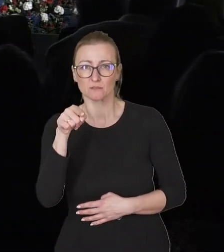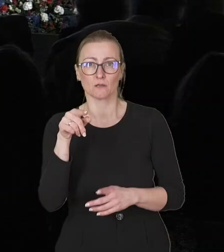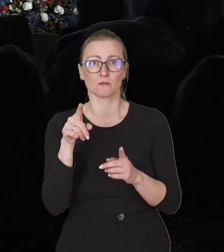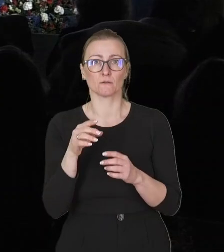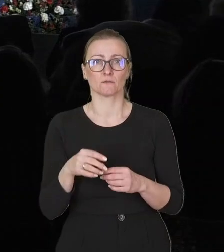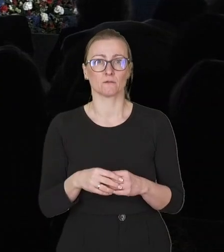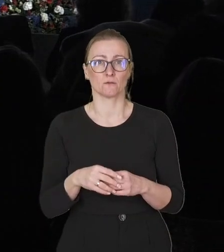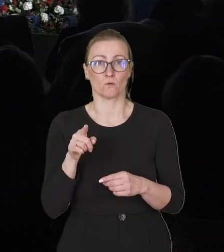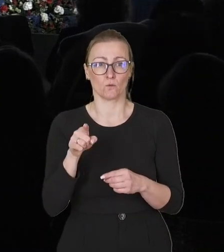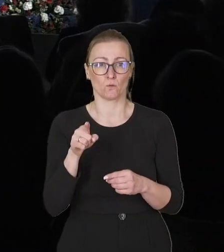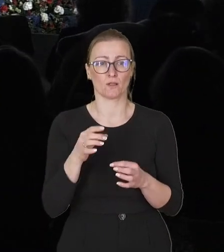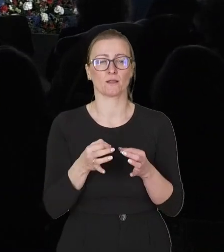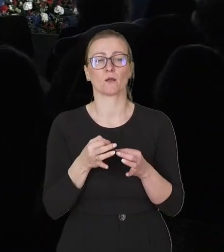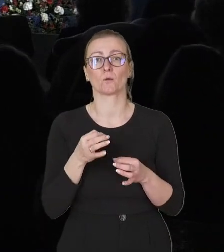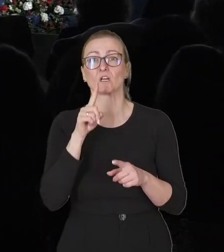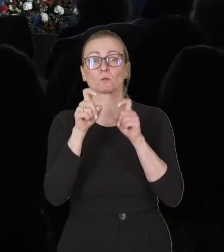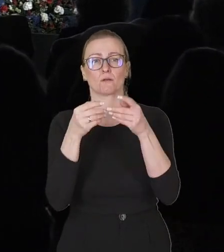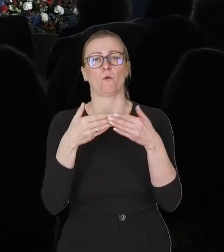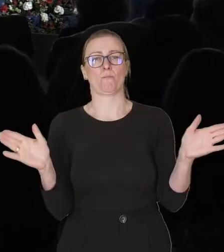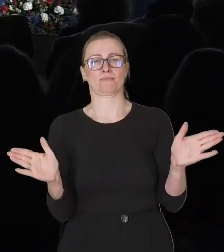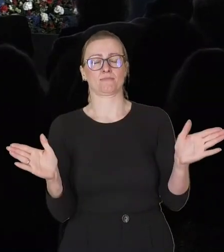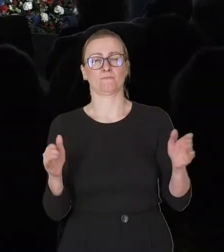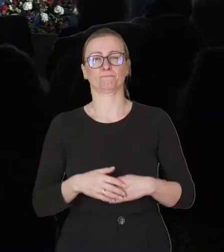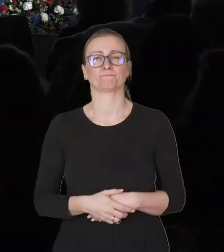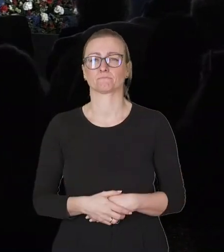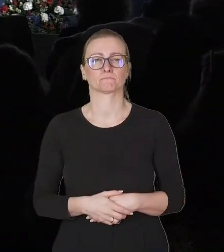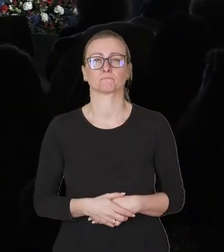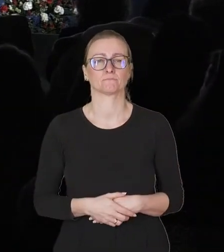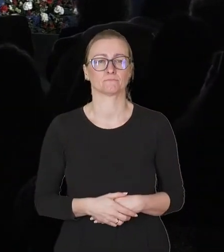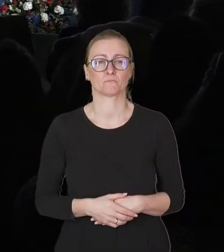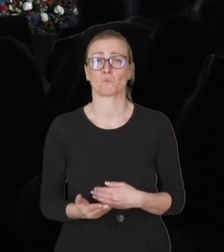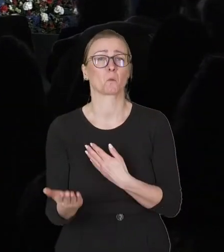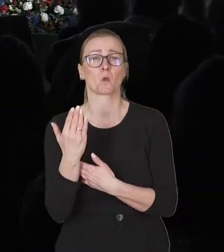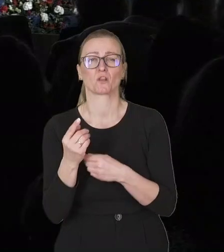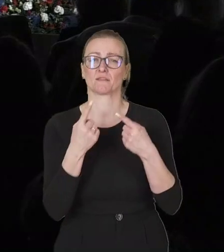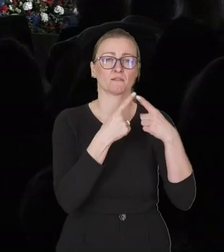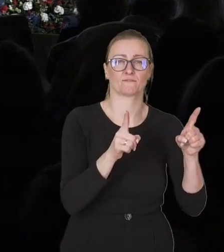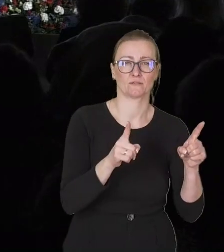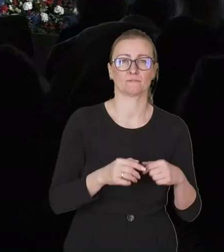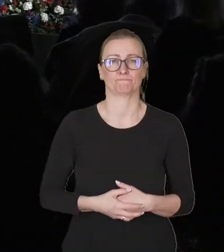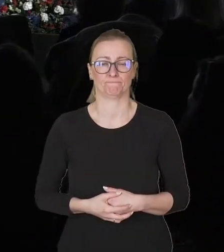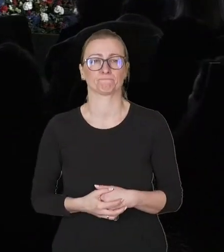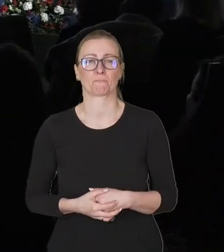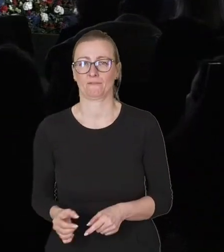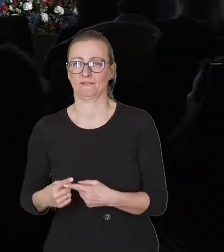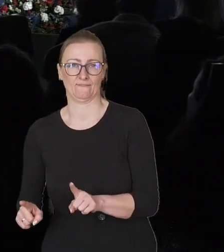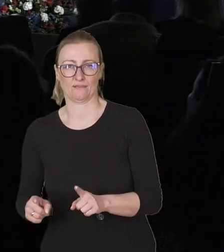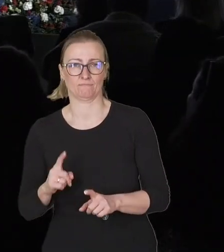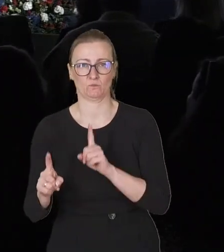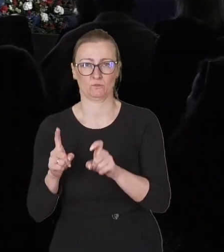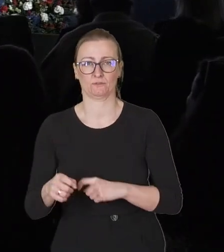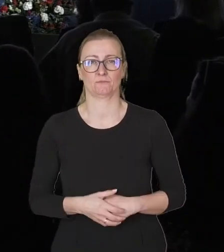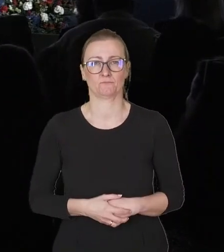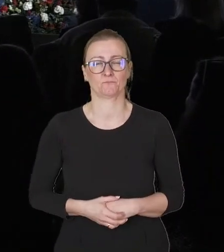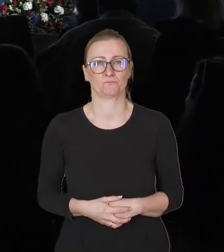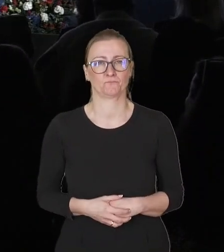session, which means that you don't need to choose between the already prescribed answers, but you can provide